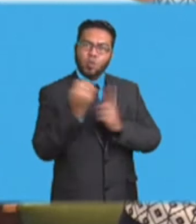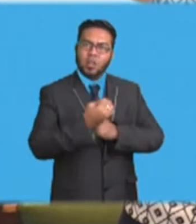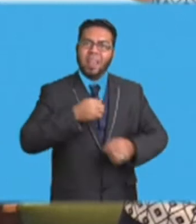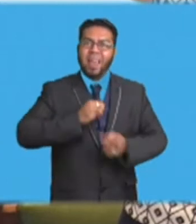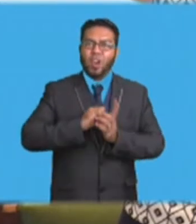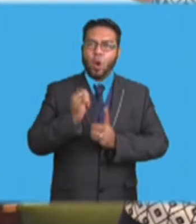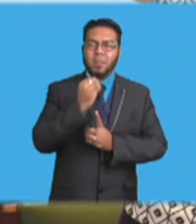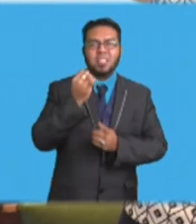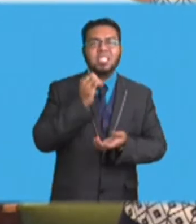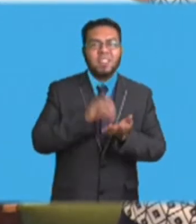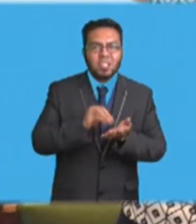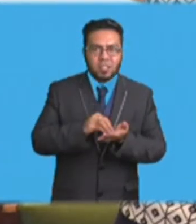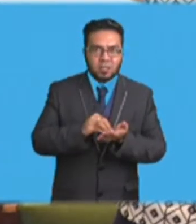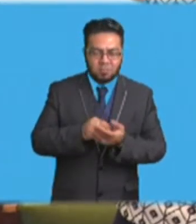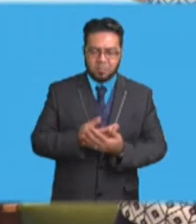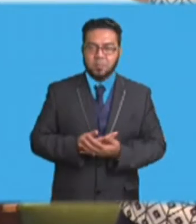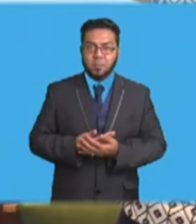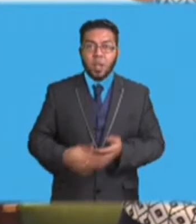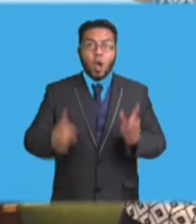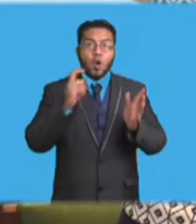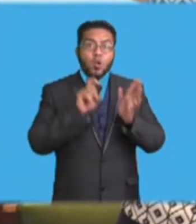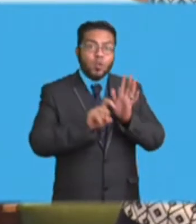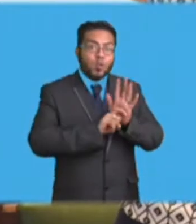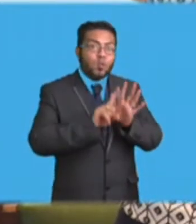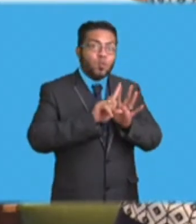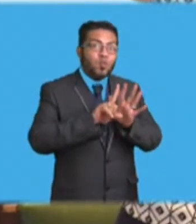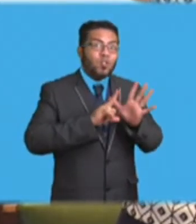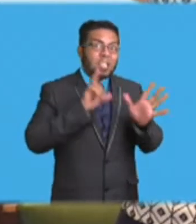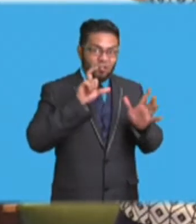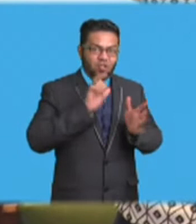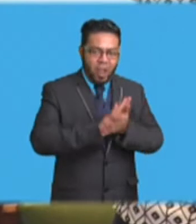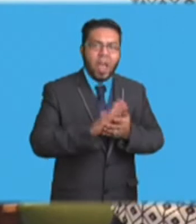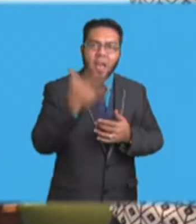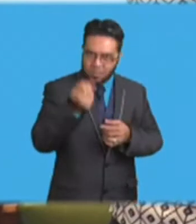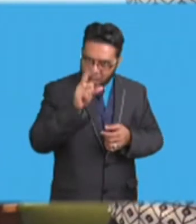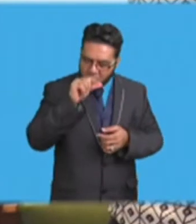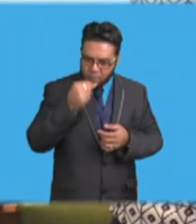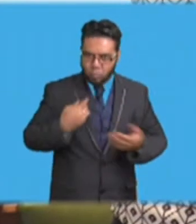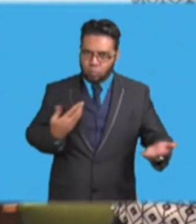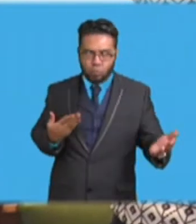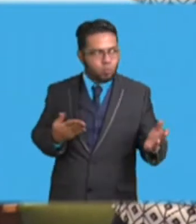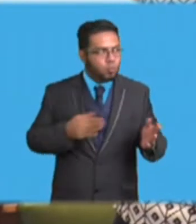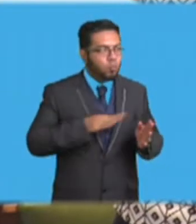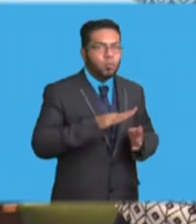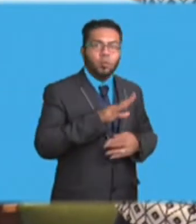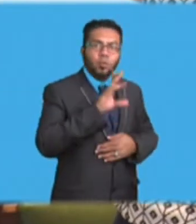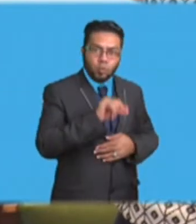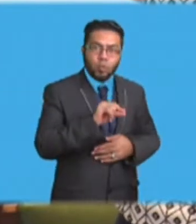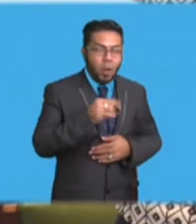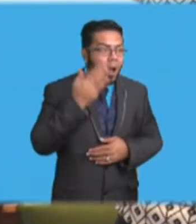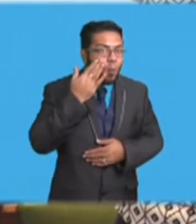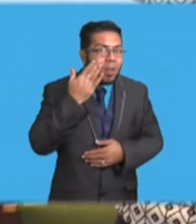services. Honorable Deputy Speaker, REACH has also been able to undertake